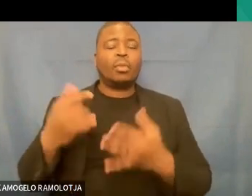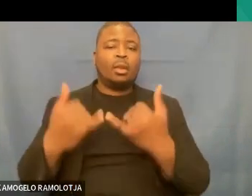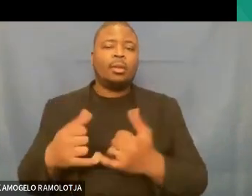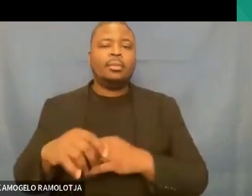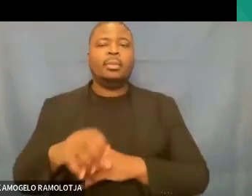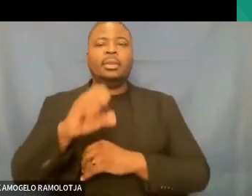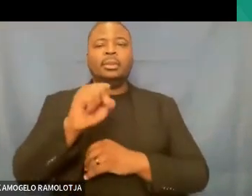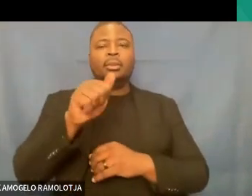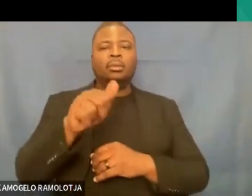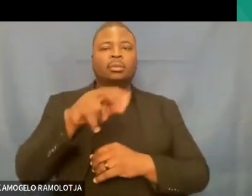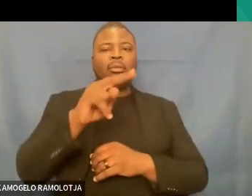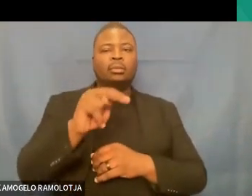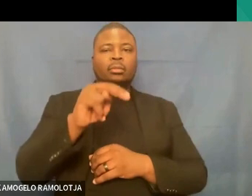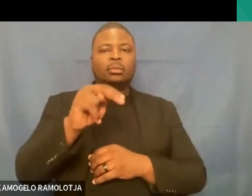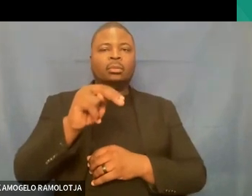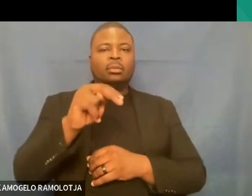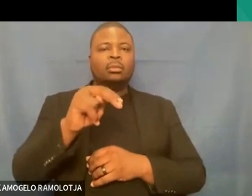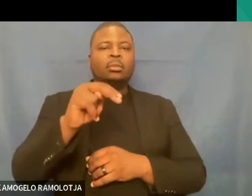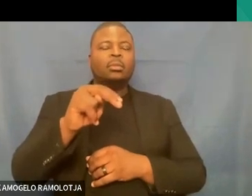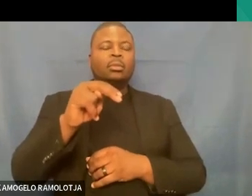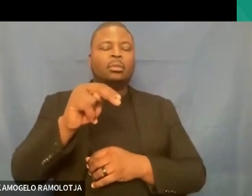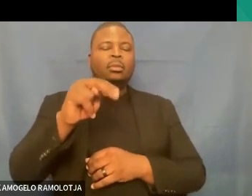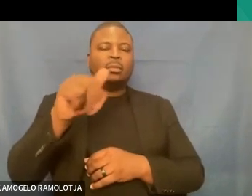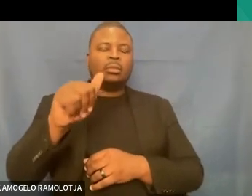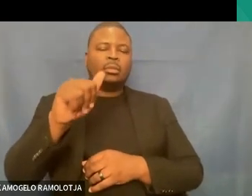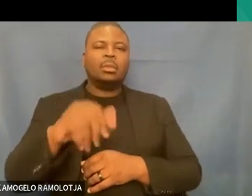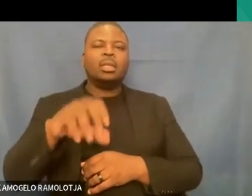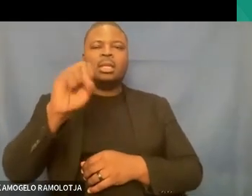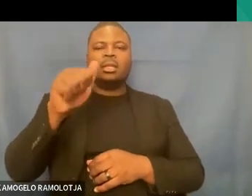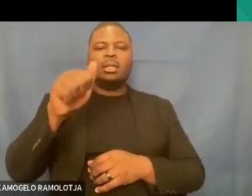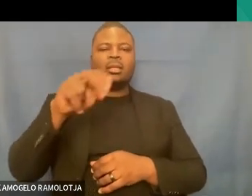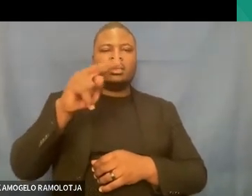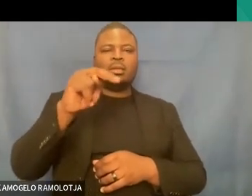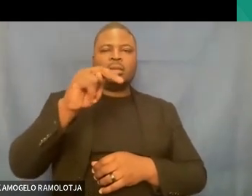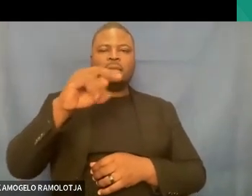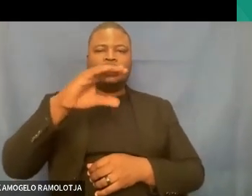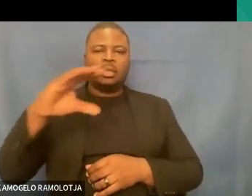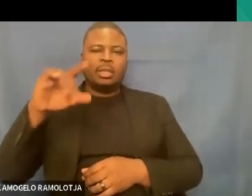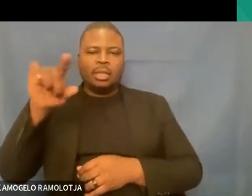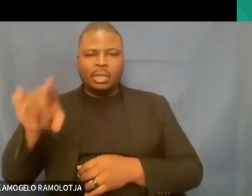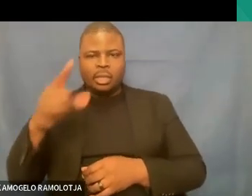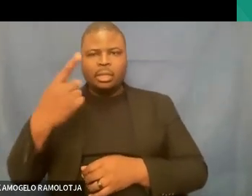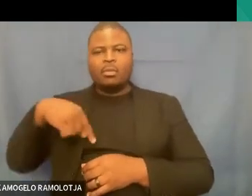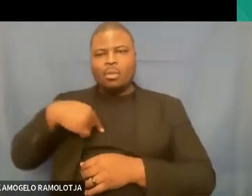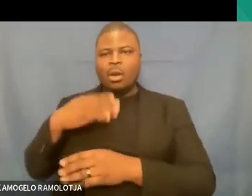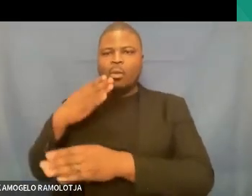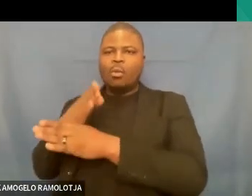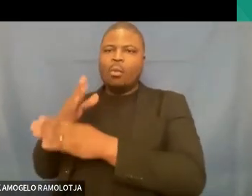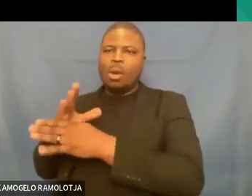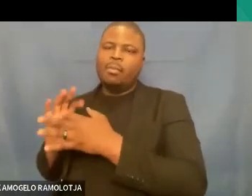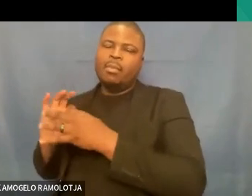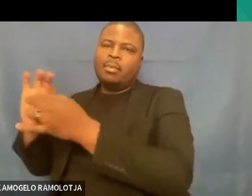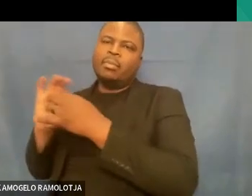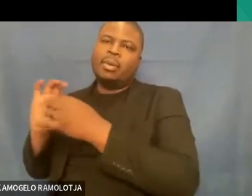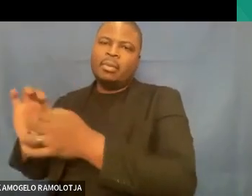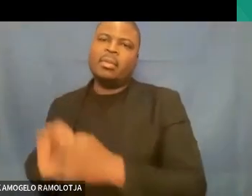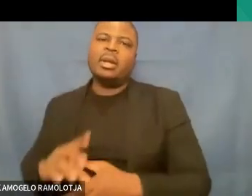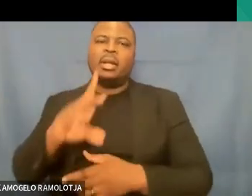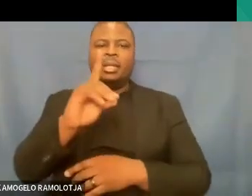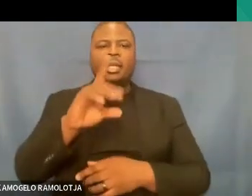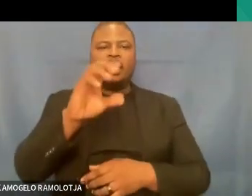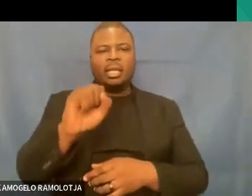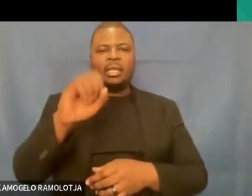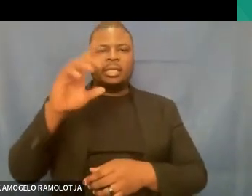with the Department of Basic Education, DSD, and NDOH to start